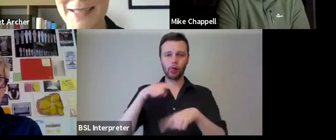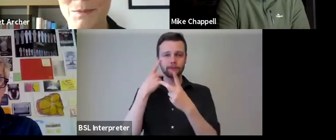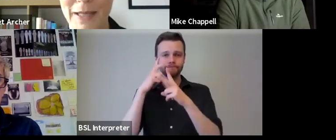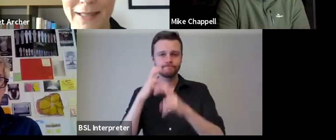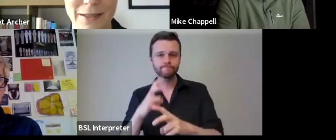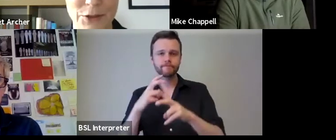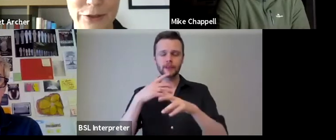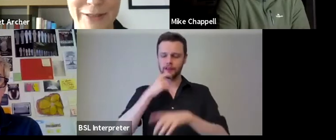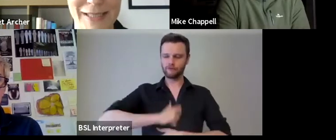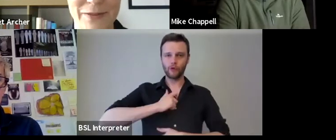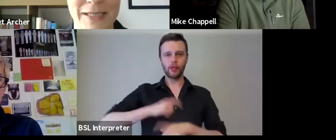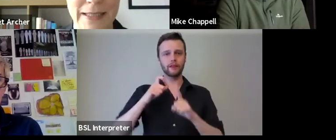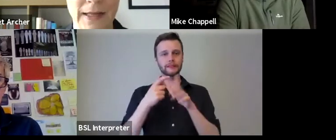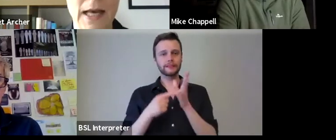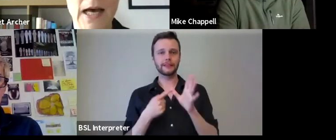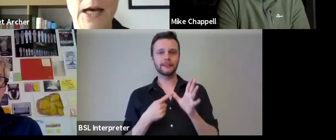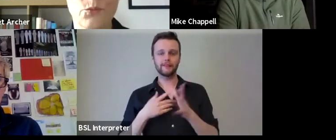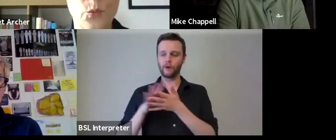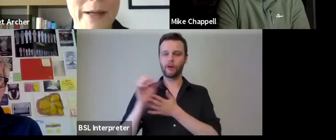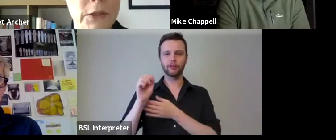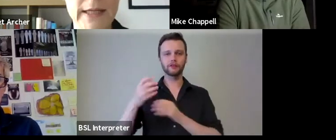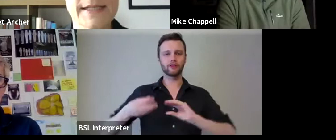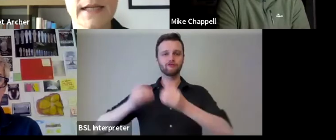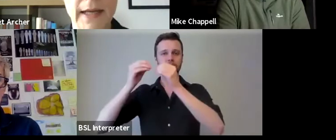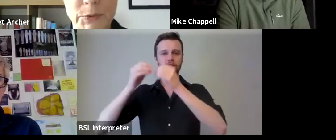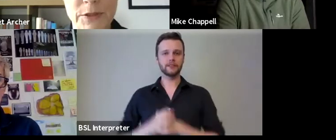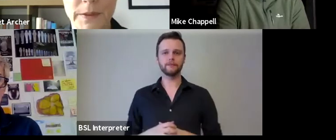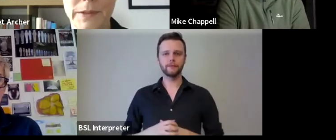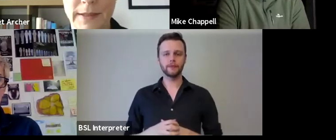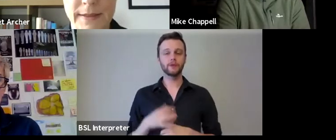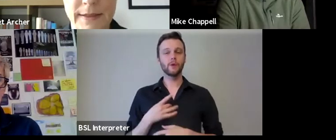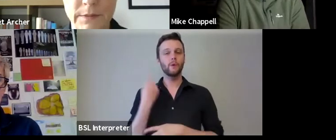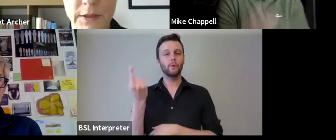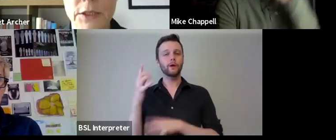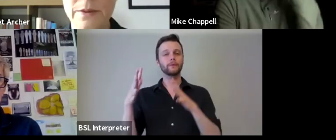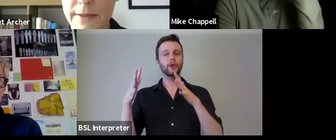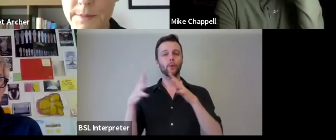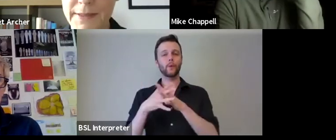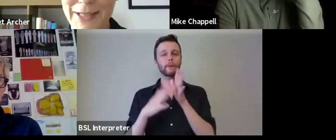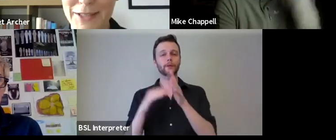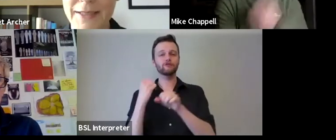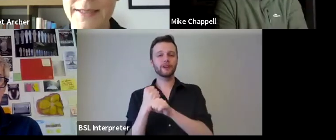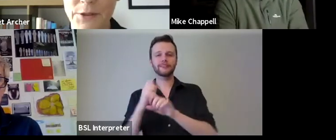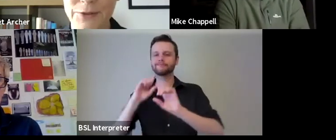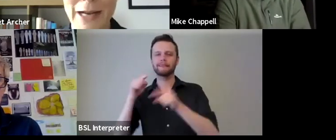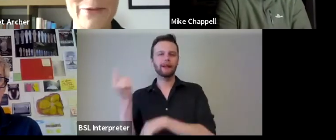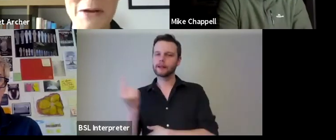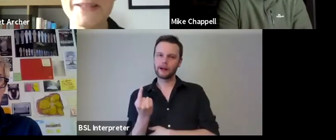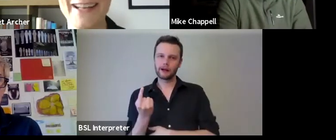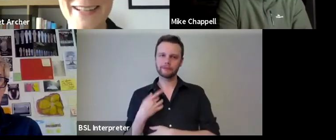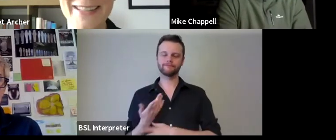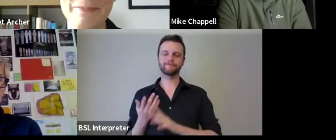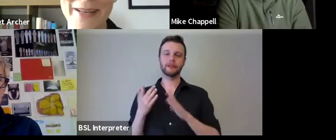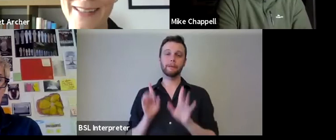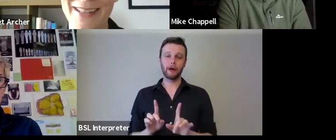that data can play in culture and creativity. Wayne McGregor is unable to be with us this evening due to a last minute change in his schedule. However,